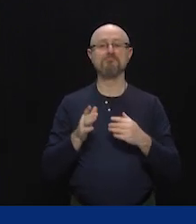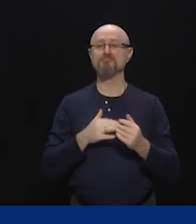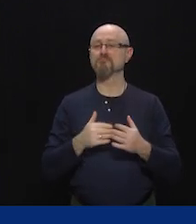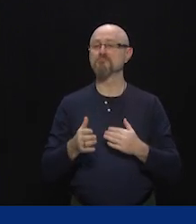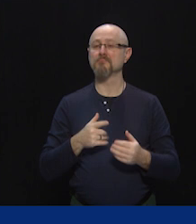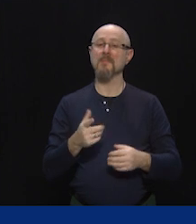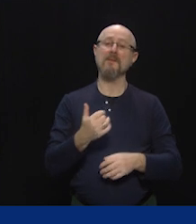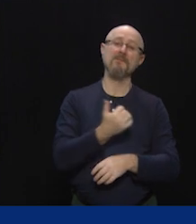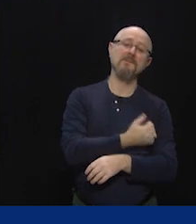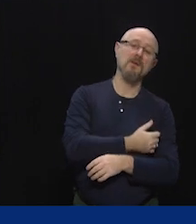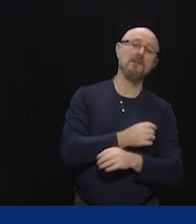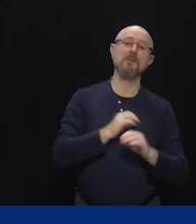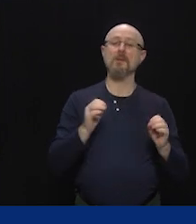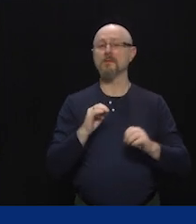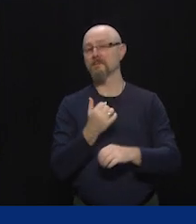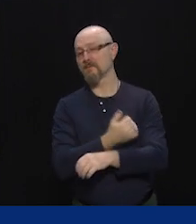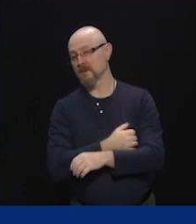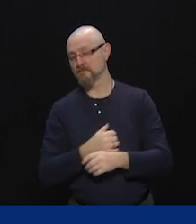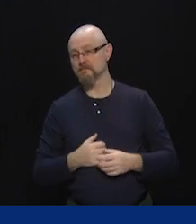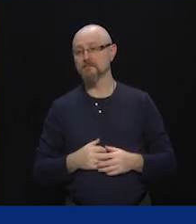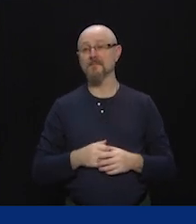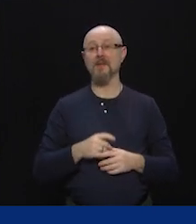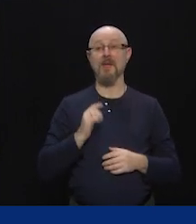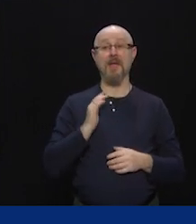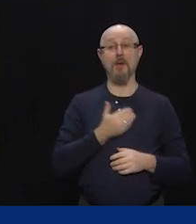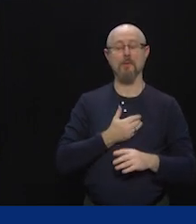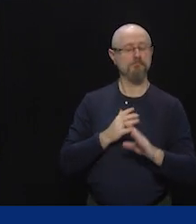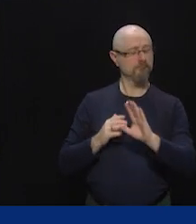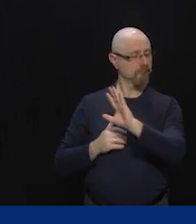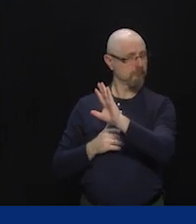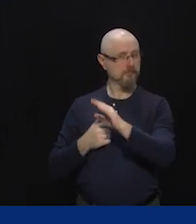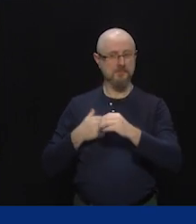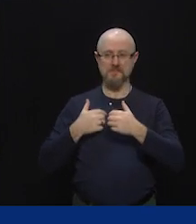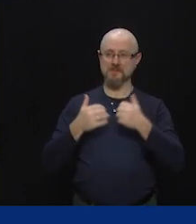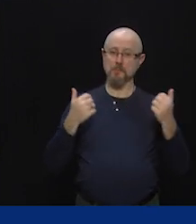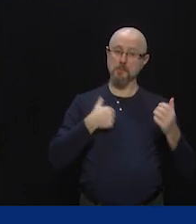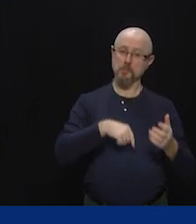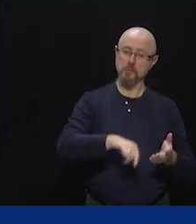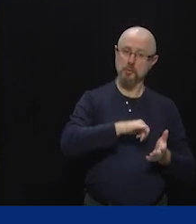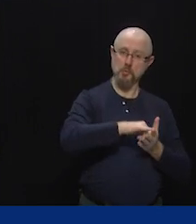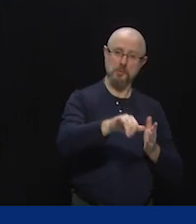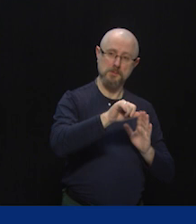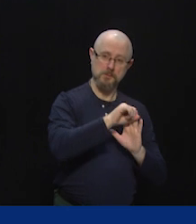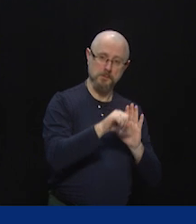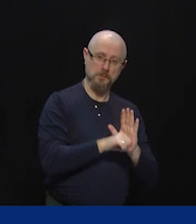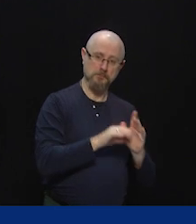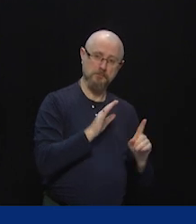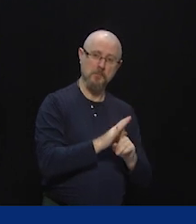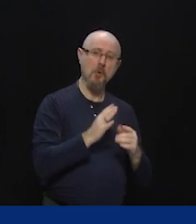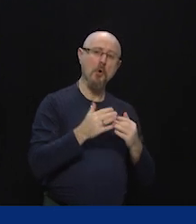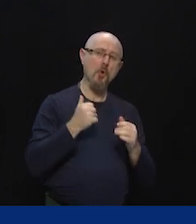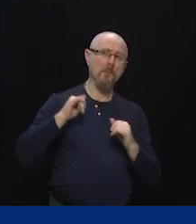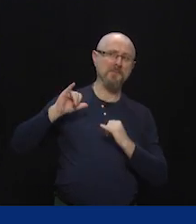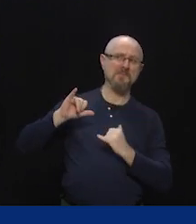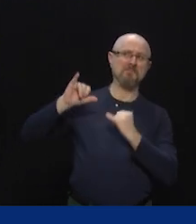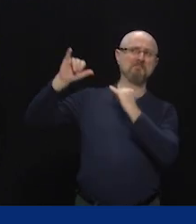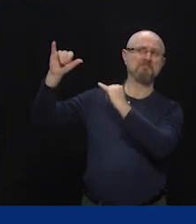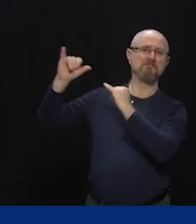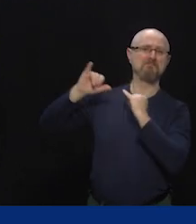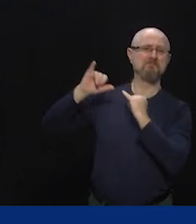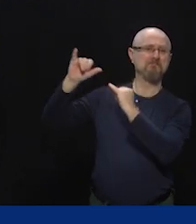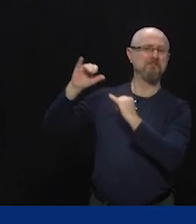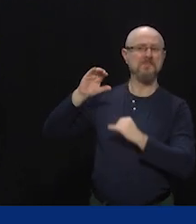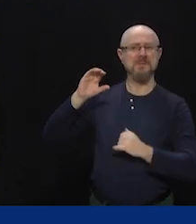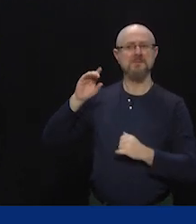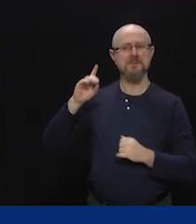vaccination status. Our guidance is analogous to the Centers for Disease Control guidance for what